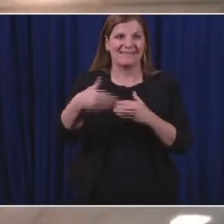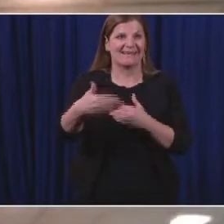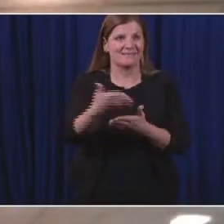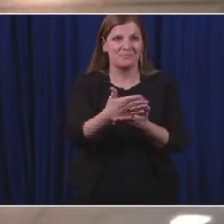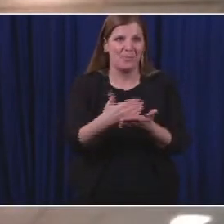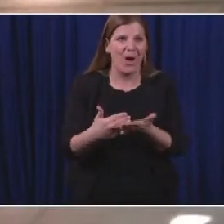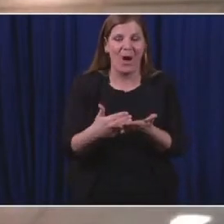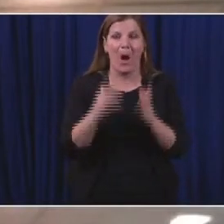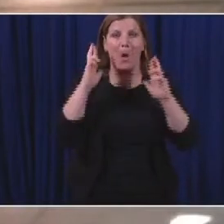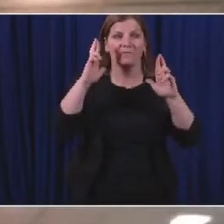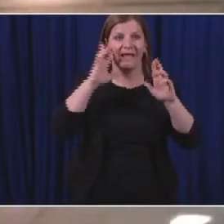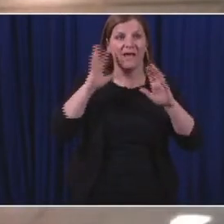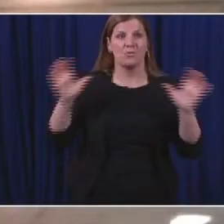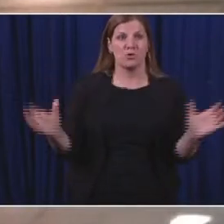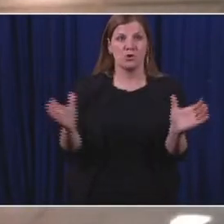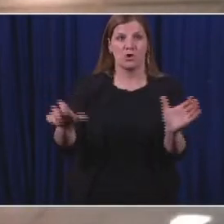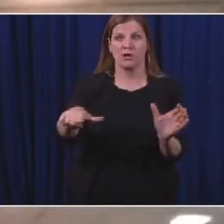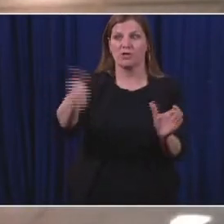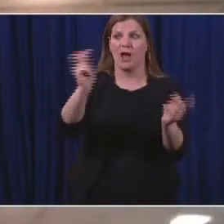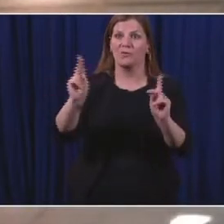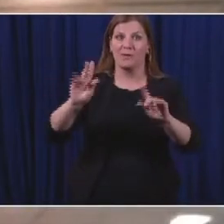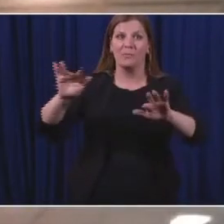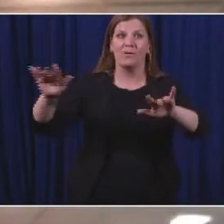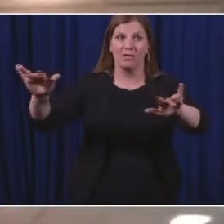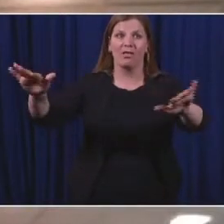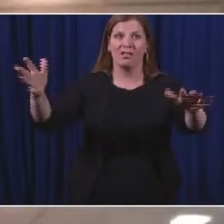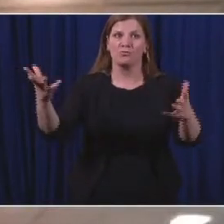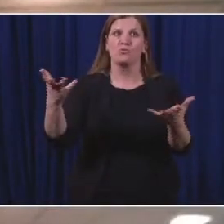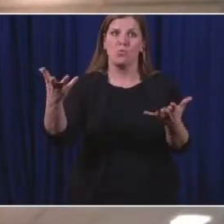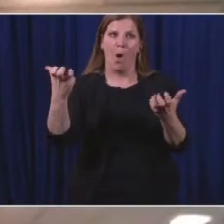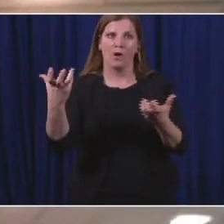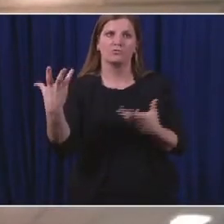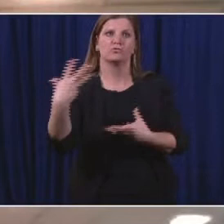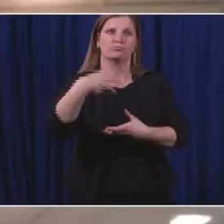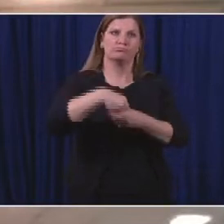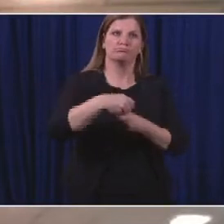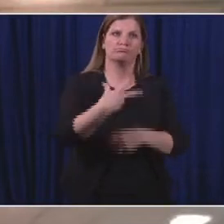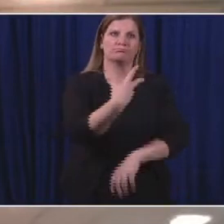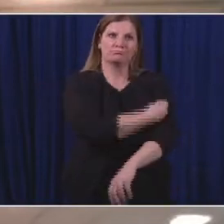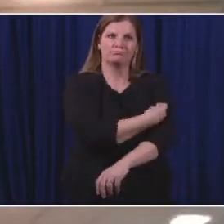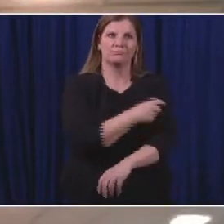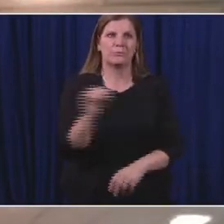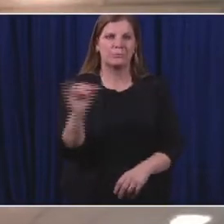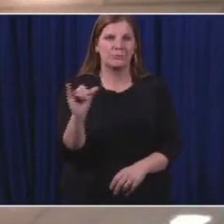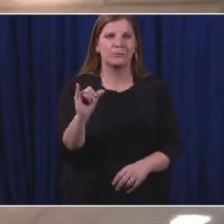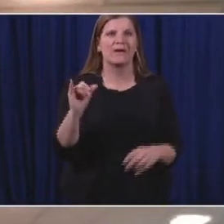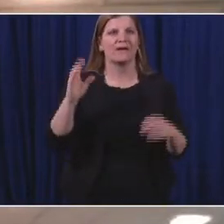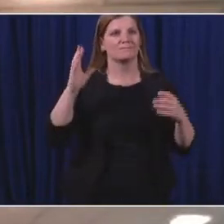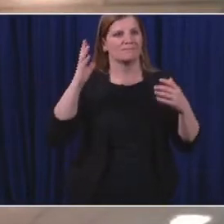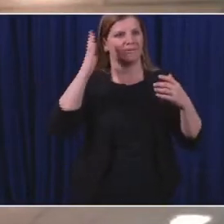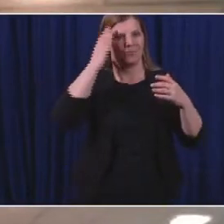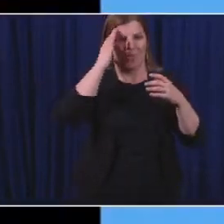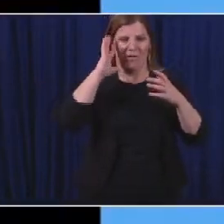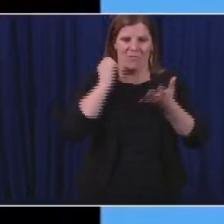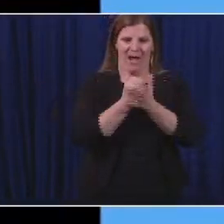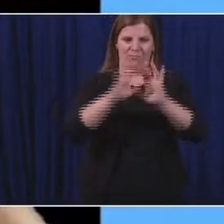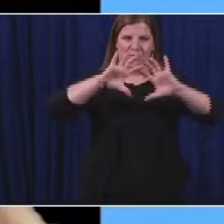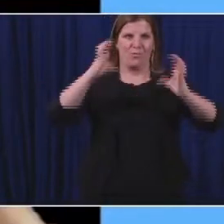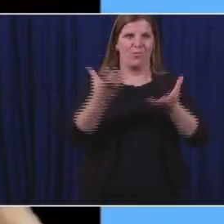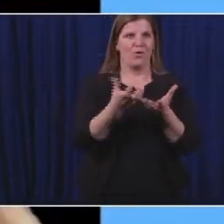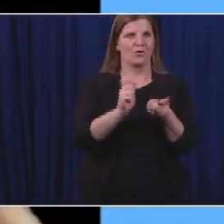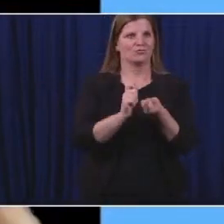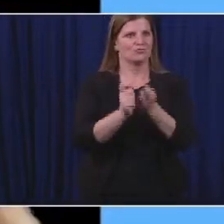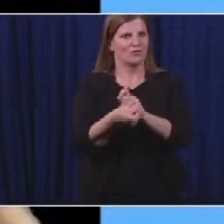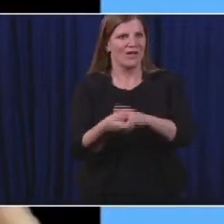encourage many others to be a part of this journey to help make the change in the world and to help keep others safe. Kind of an